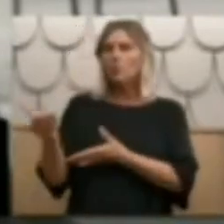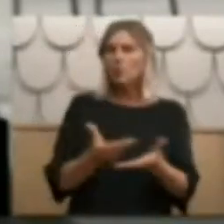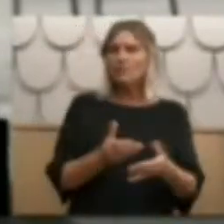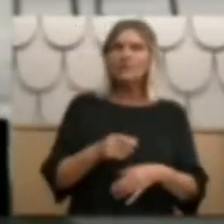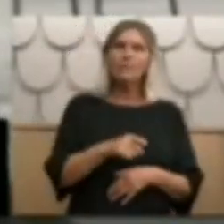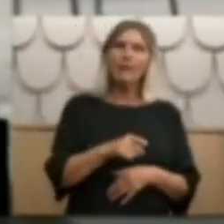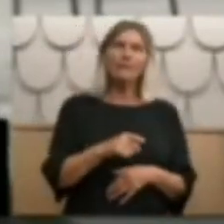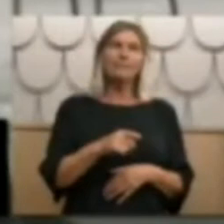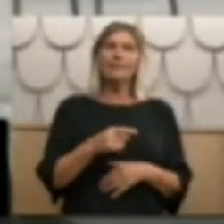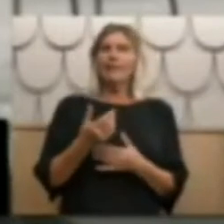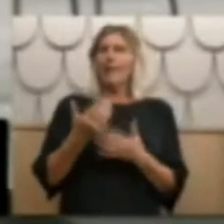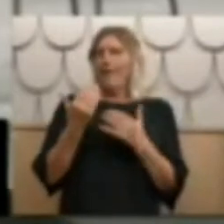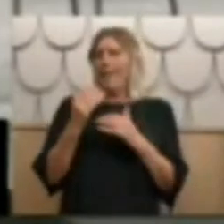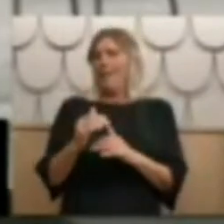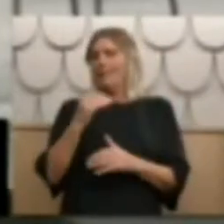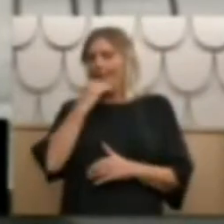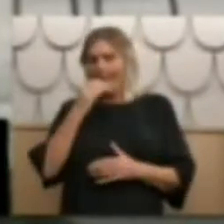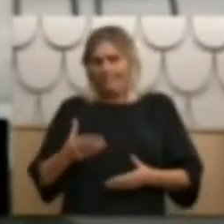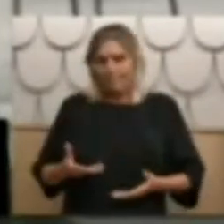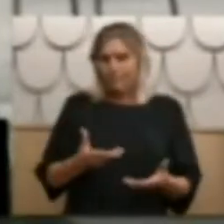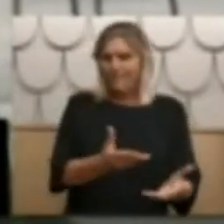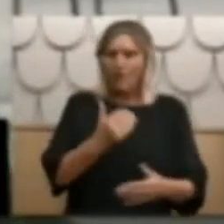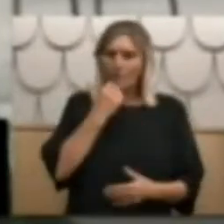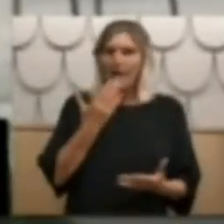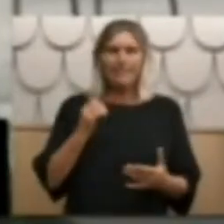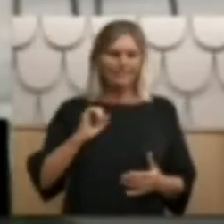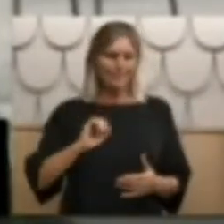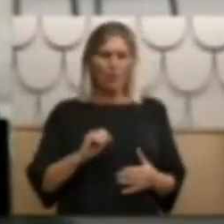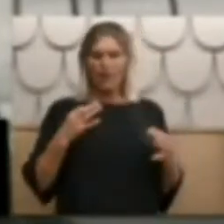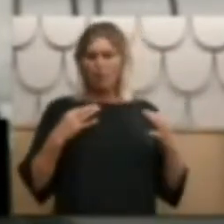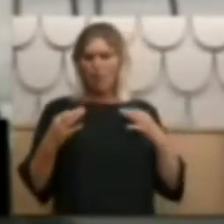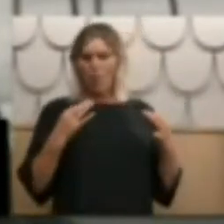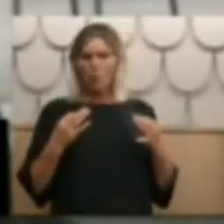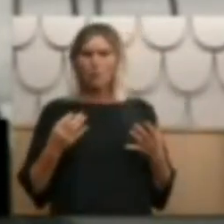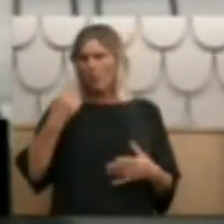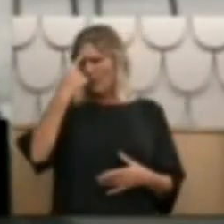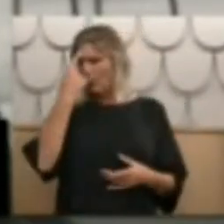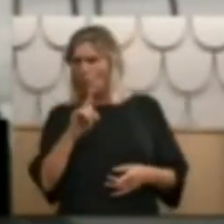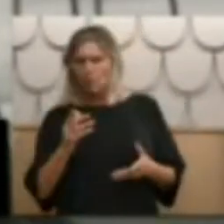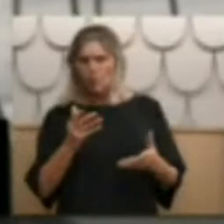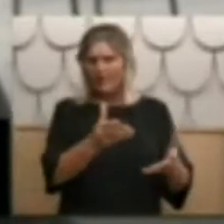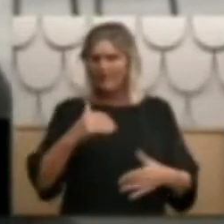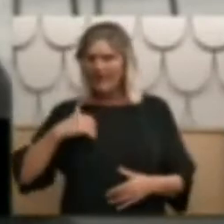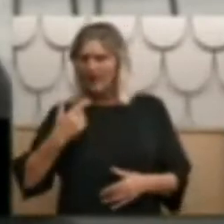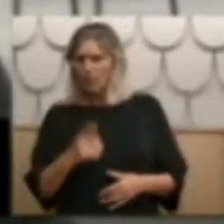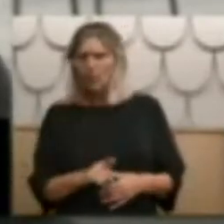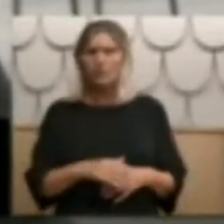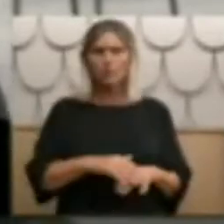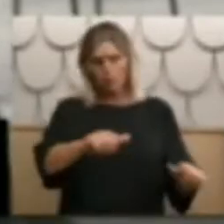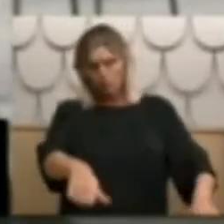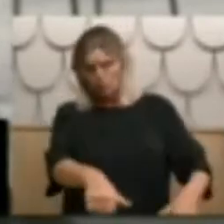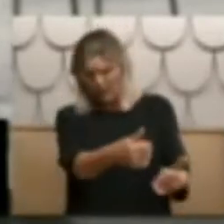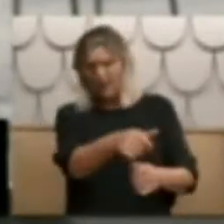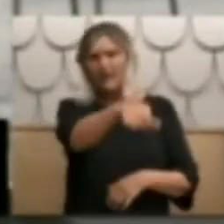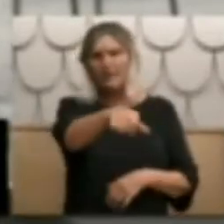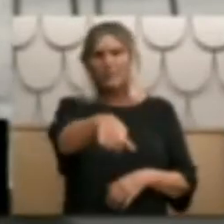to what it could provide, and it was not its role and did not consider or make provision on what was needed to actually rehabilitate the